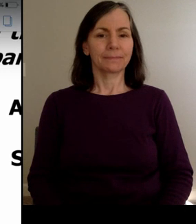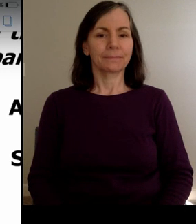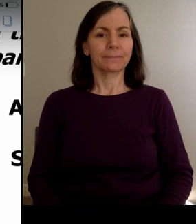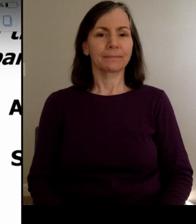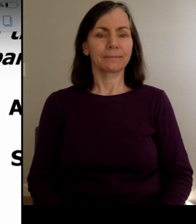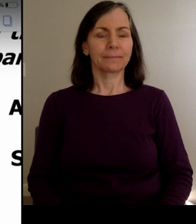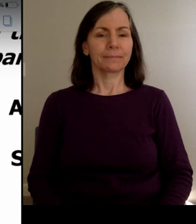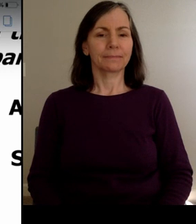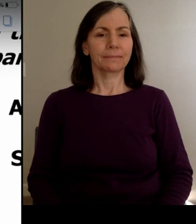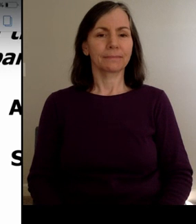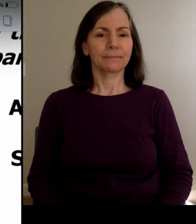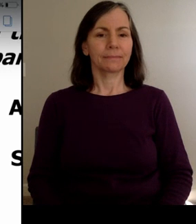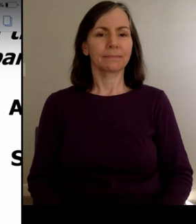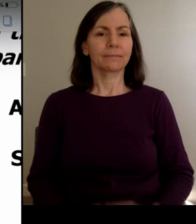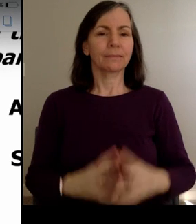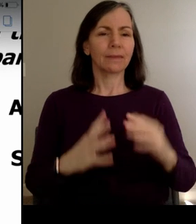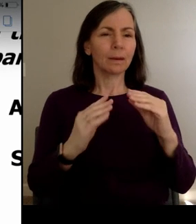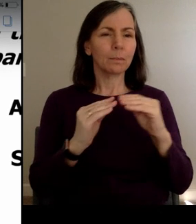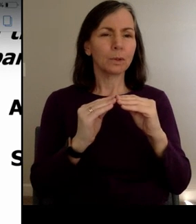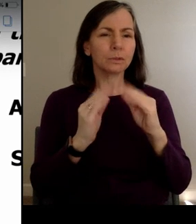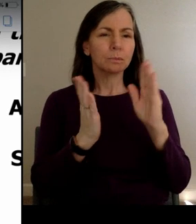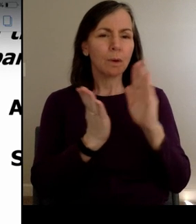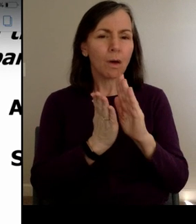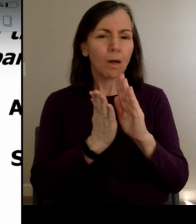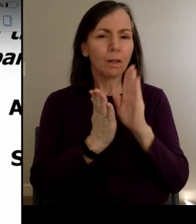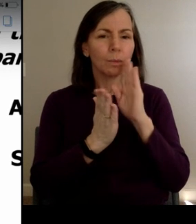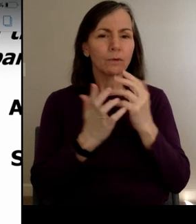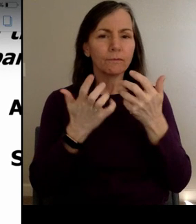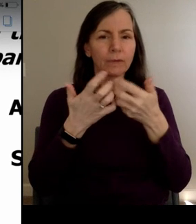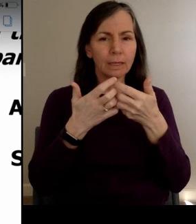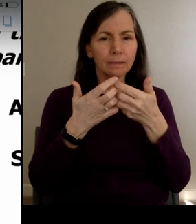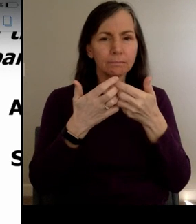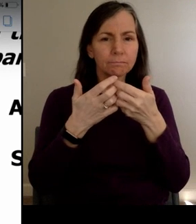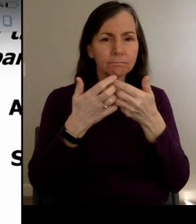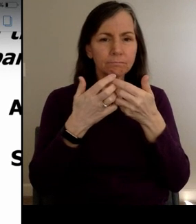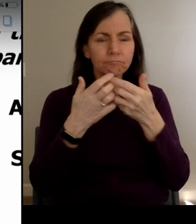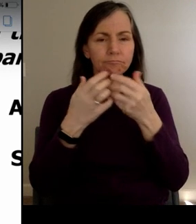Make these a little smaller so they fit.